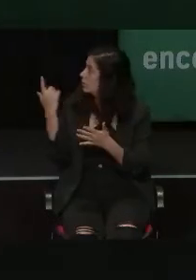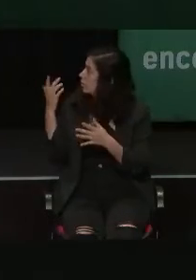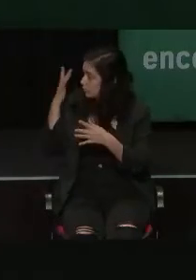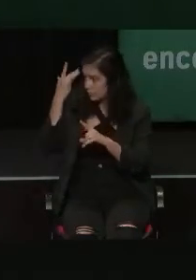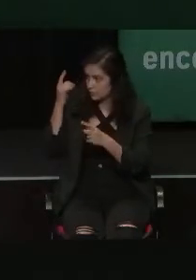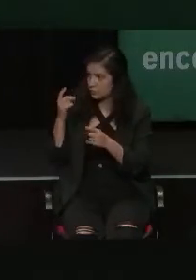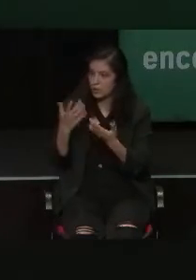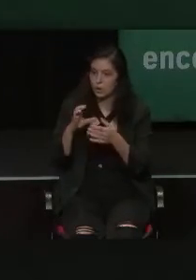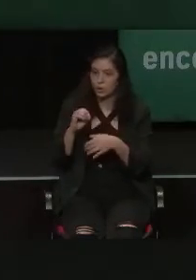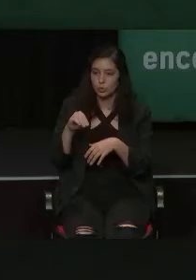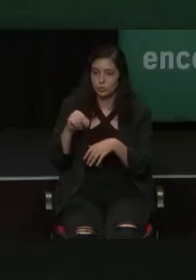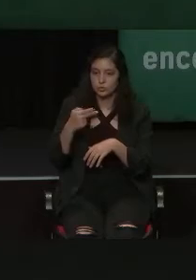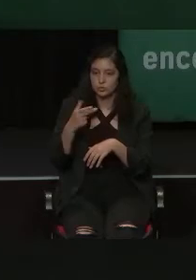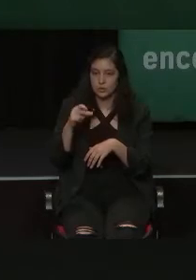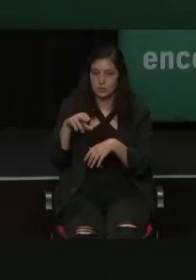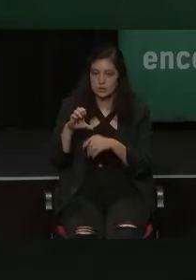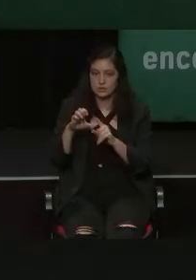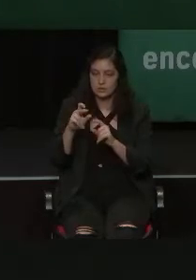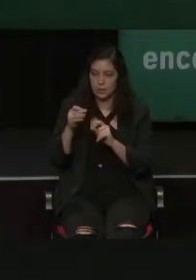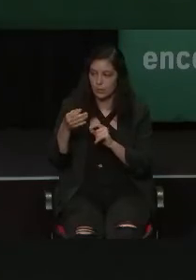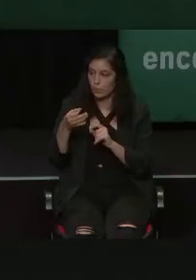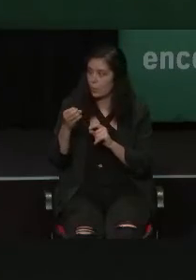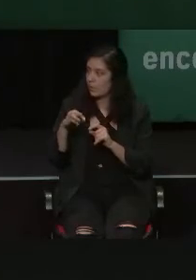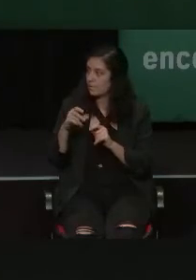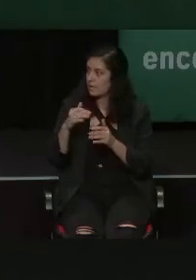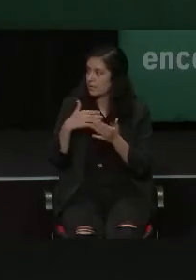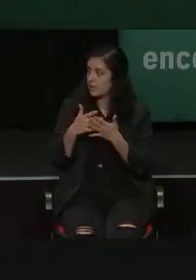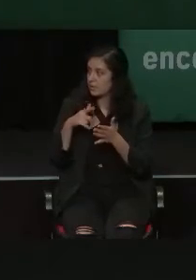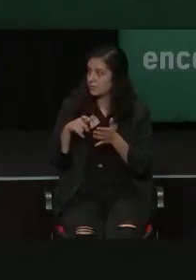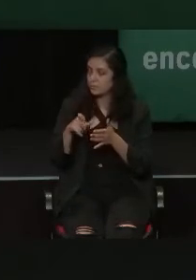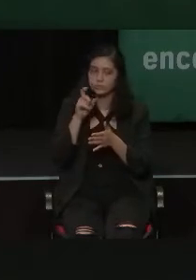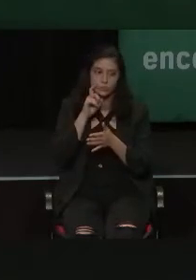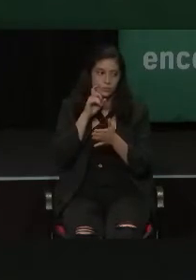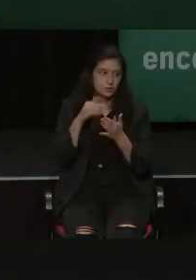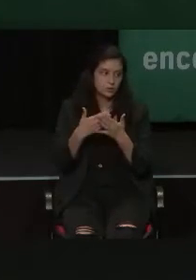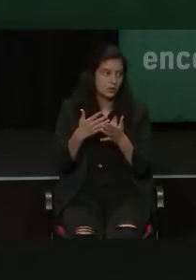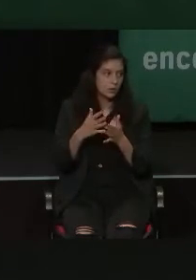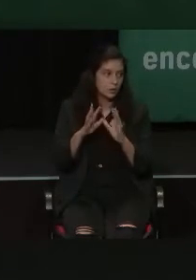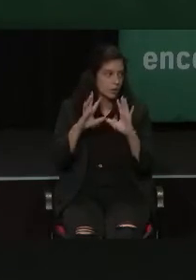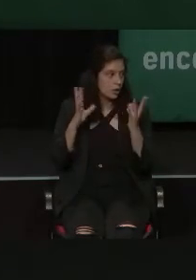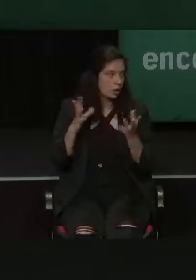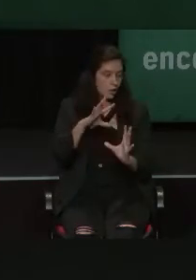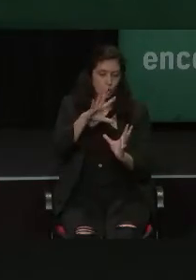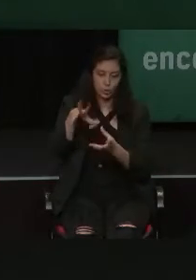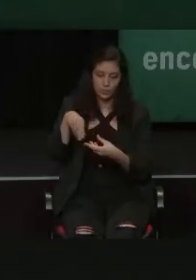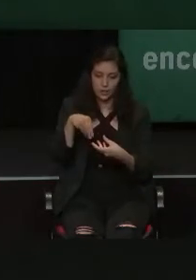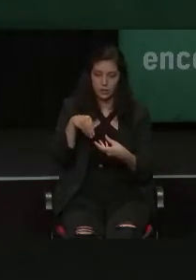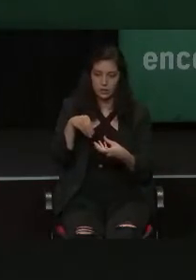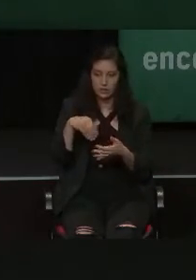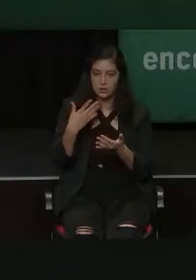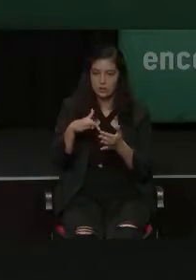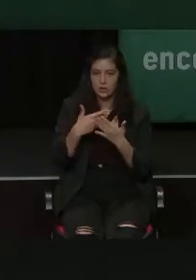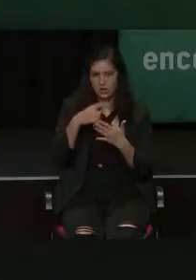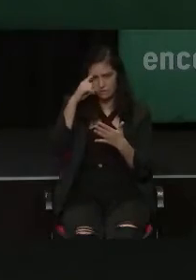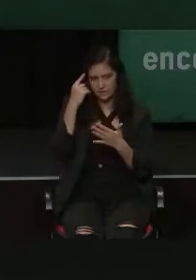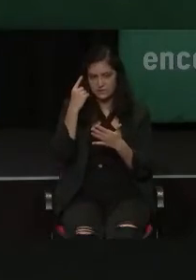Professora Constança Pomba, the problematic of antibiotic resistance attains now a global scale, which makes very